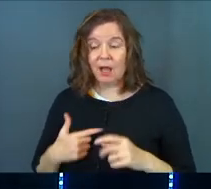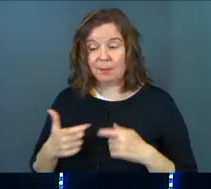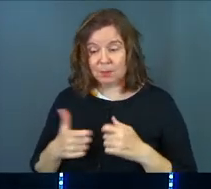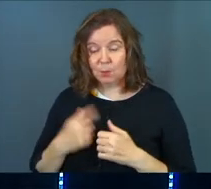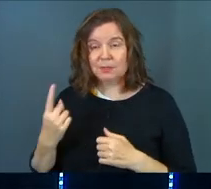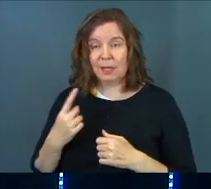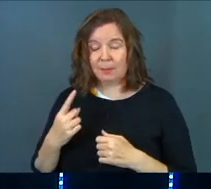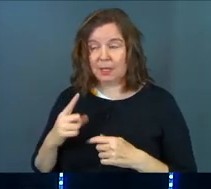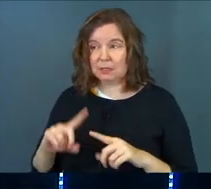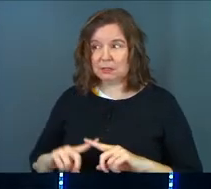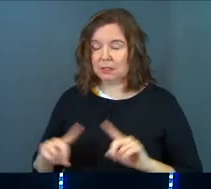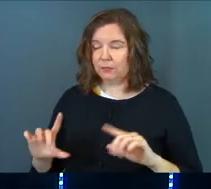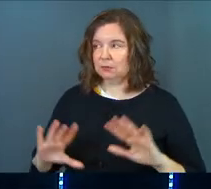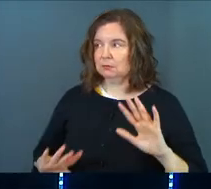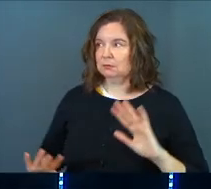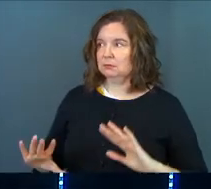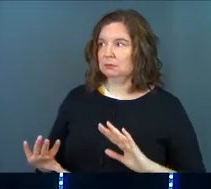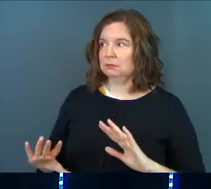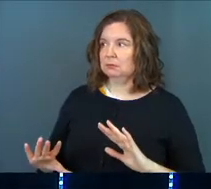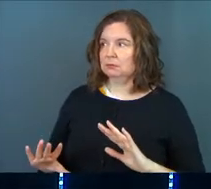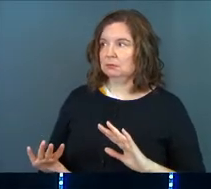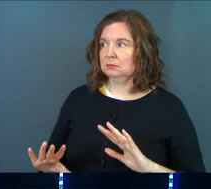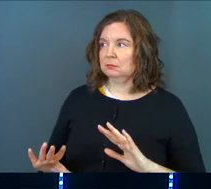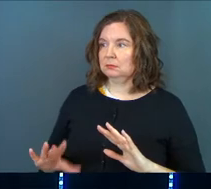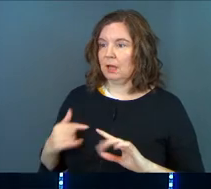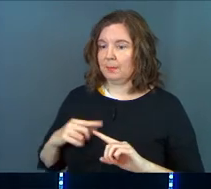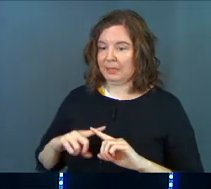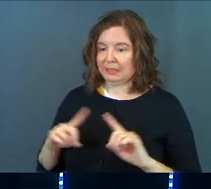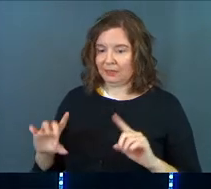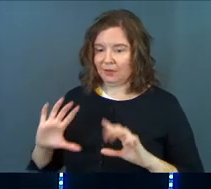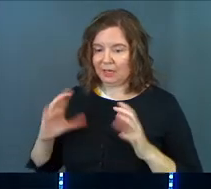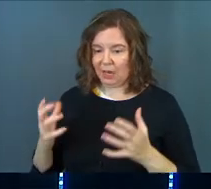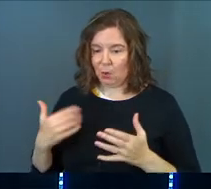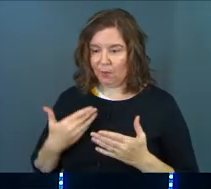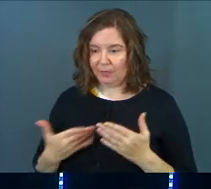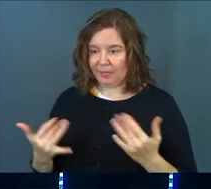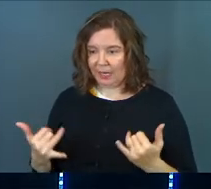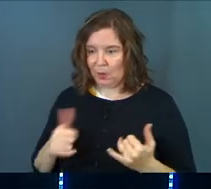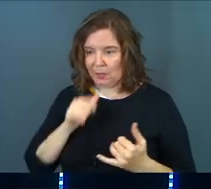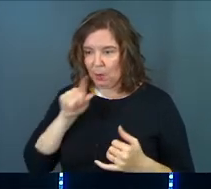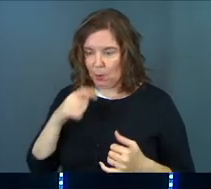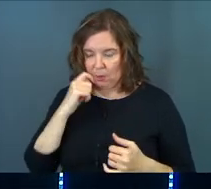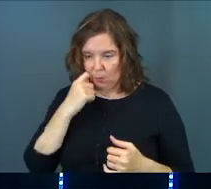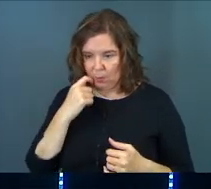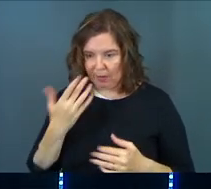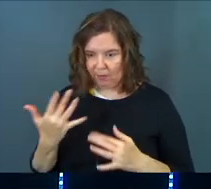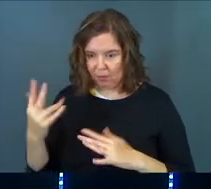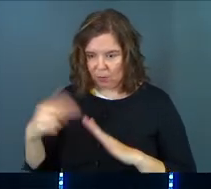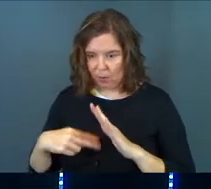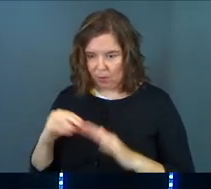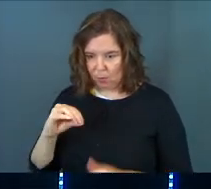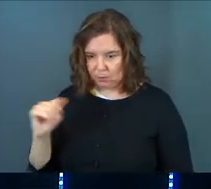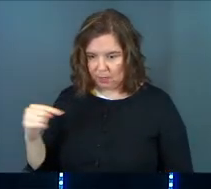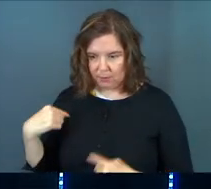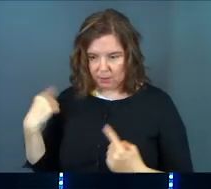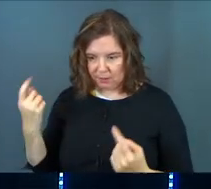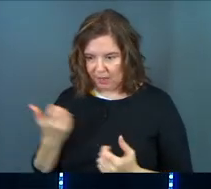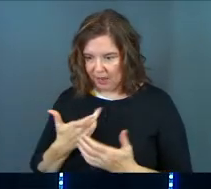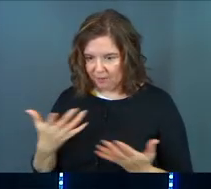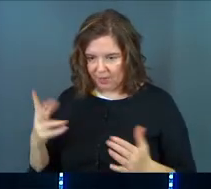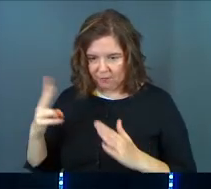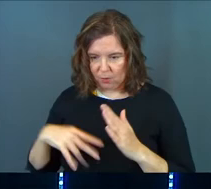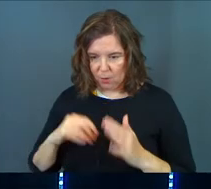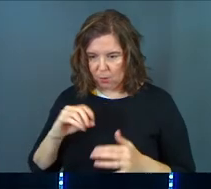I'm dealing with something entirely different here. I'm in a whole different category of thing. Everything I've ever read in the Old Testament,